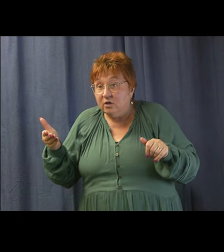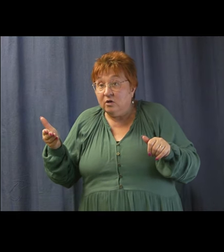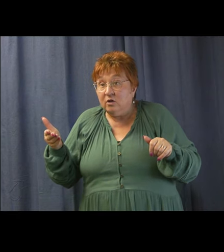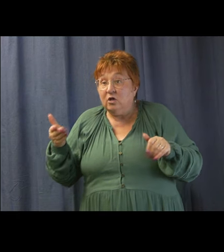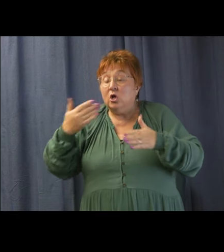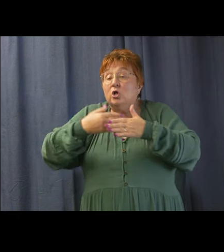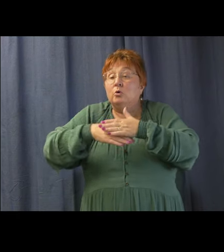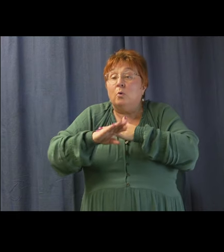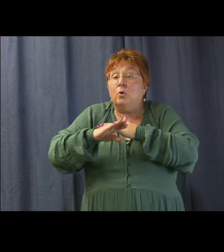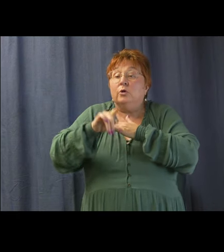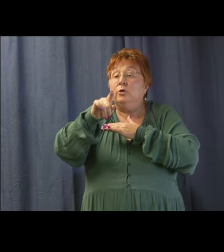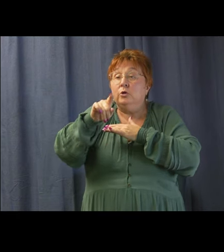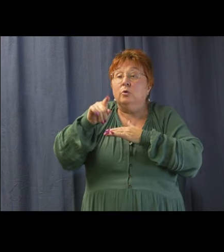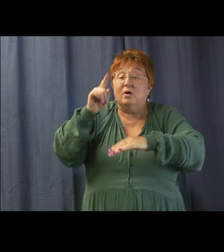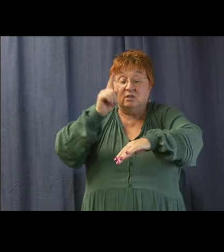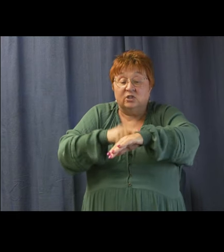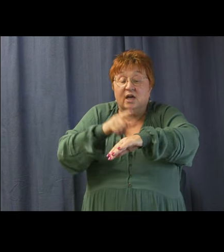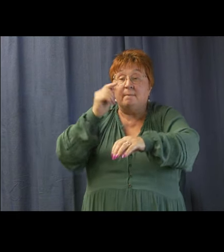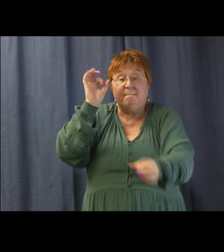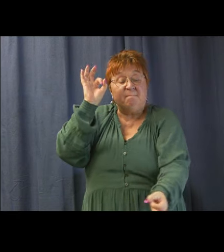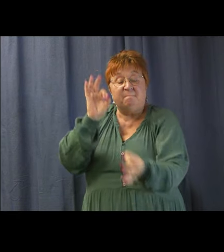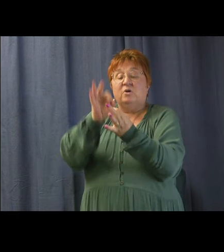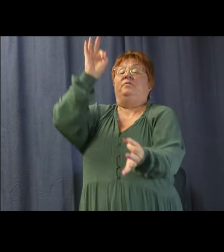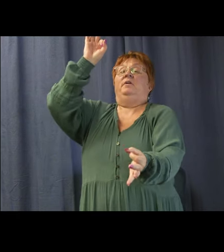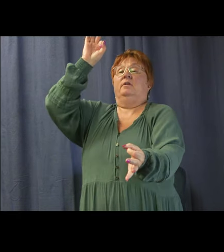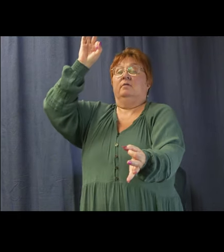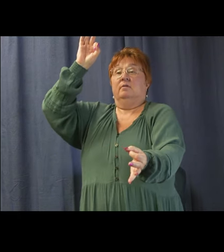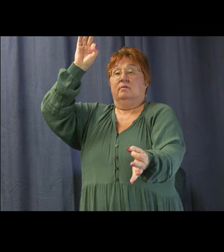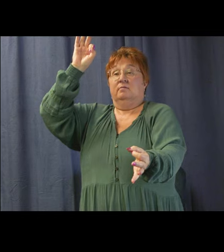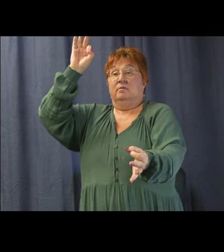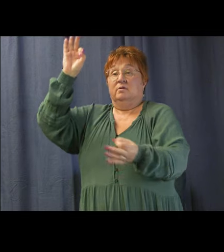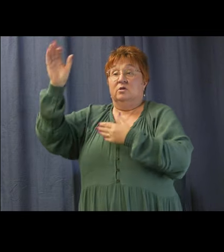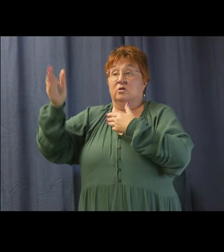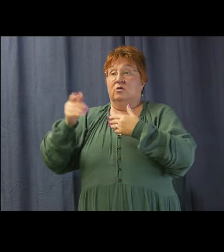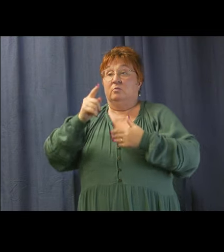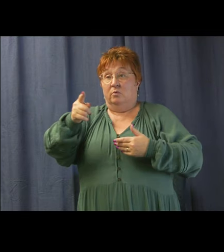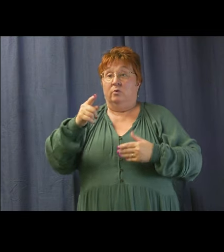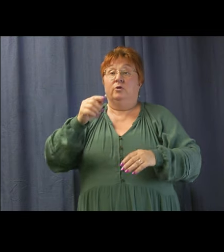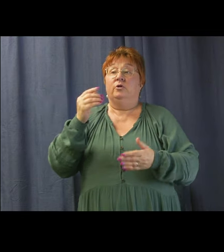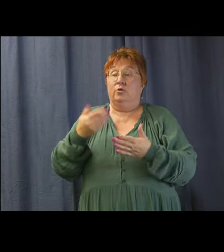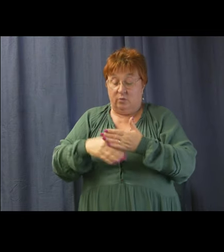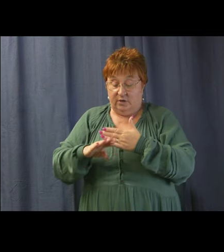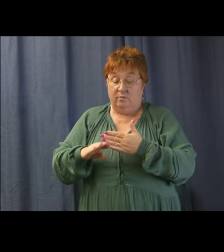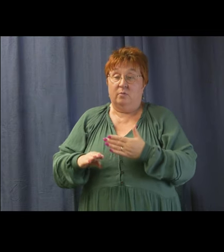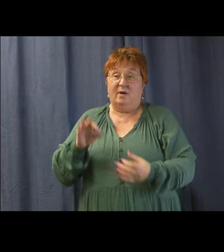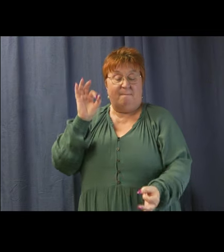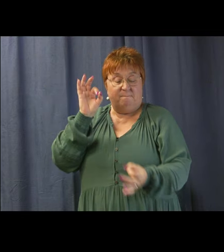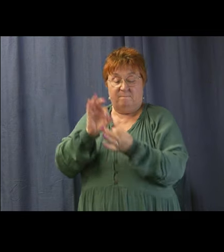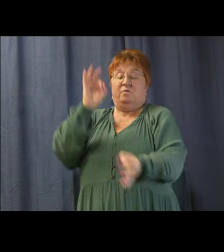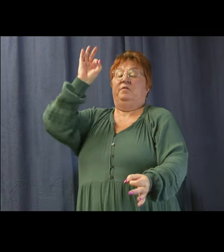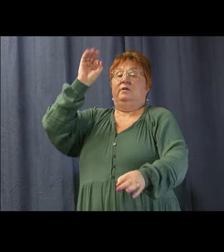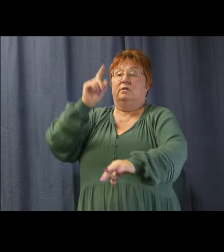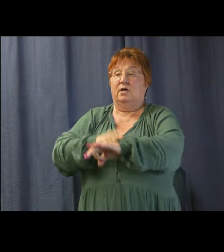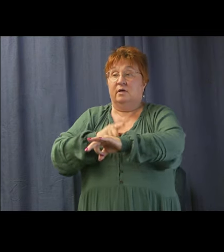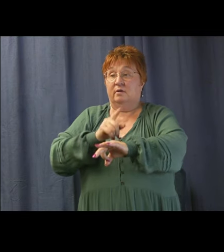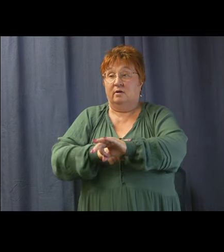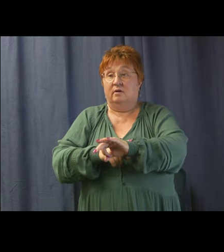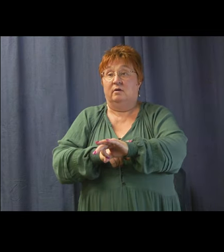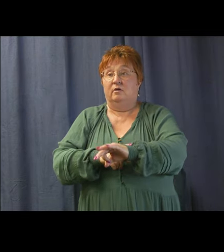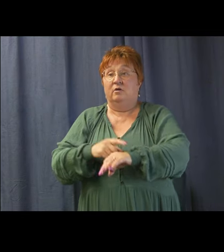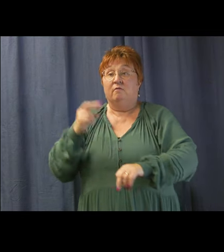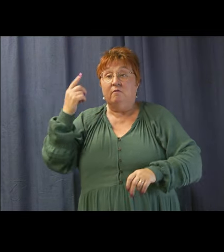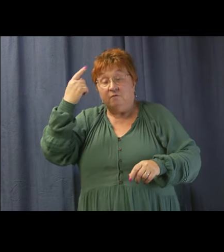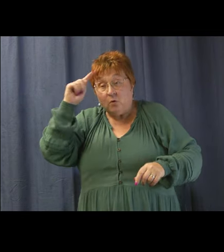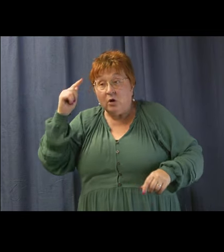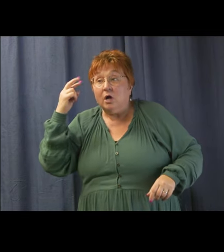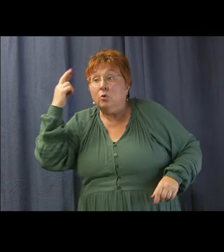you were born right on time. Whether you like it or not, you were born right on time for a